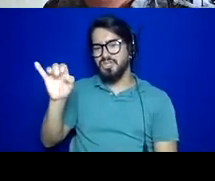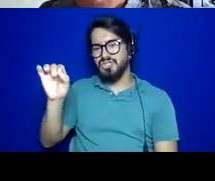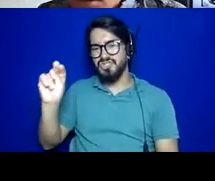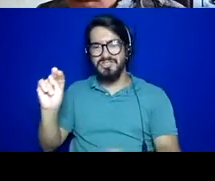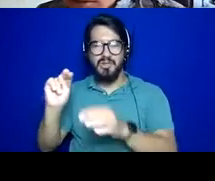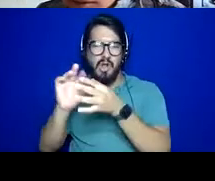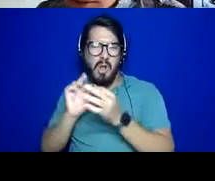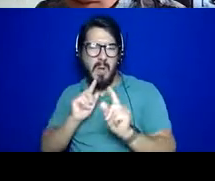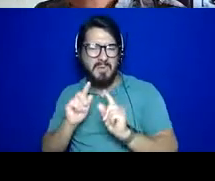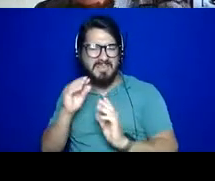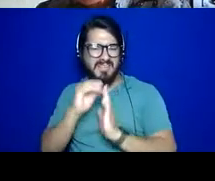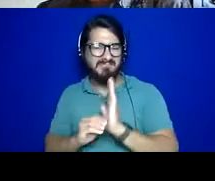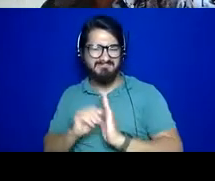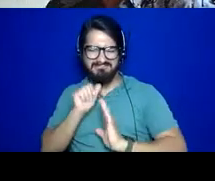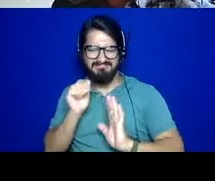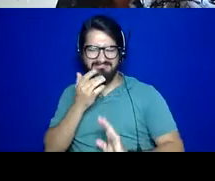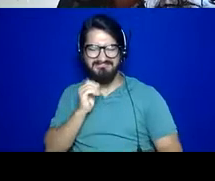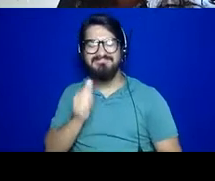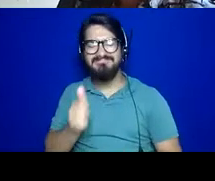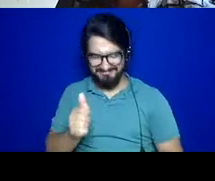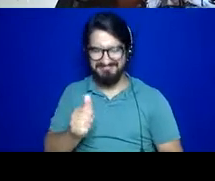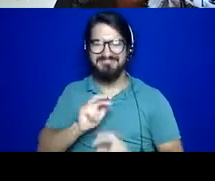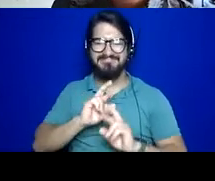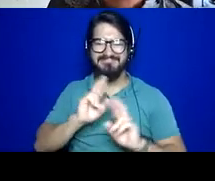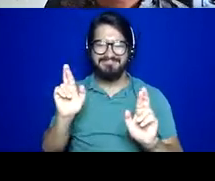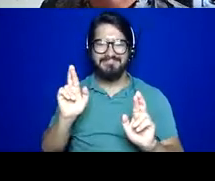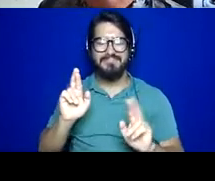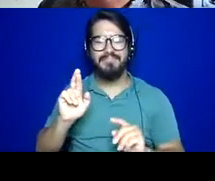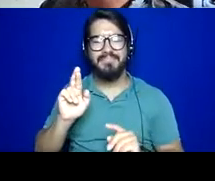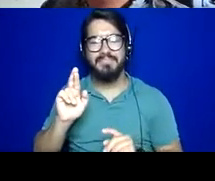well. Sometimes social media messages,